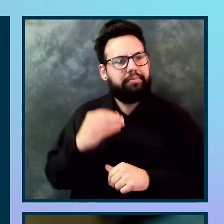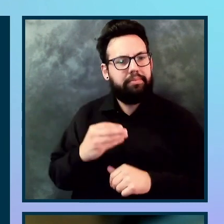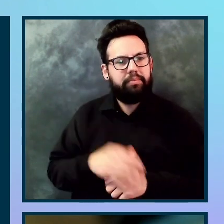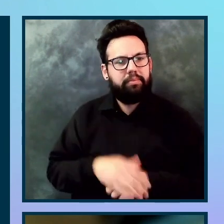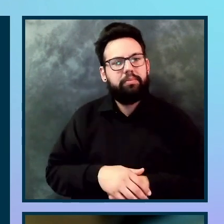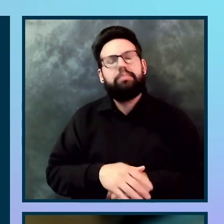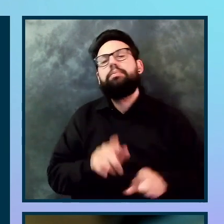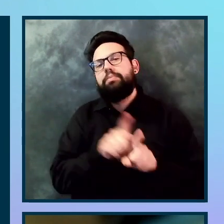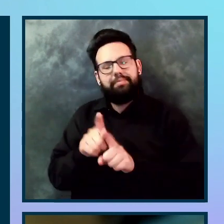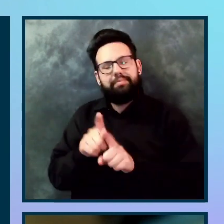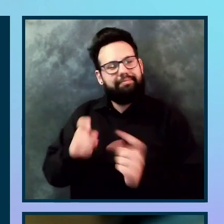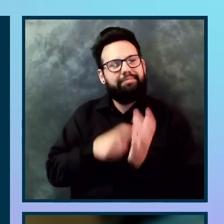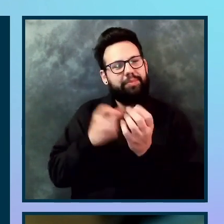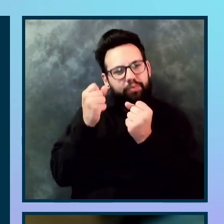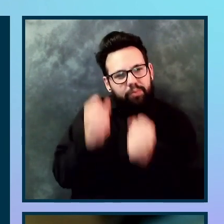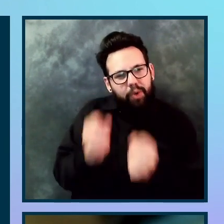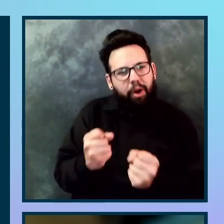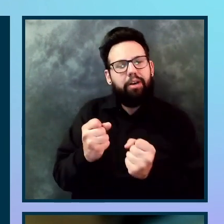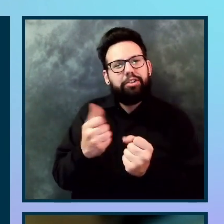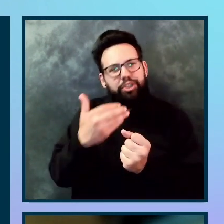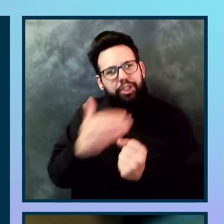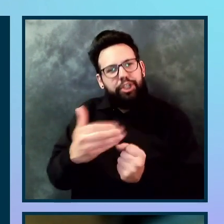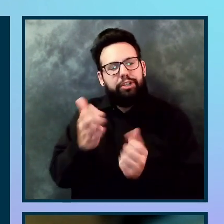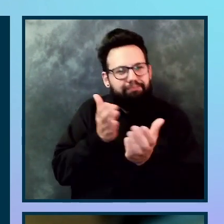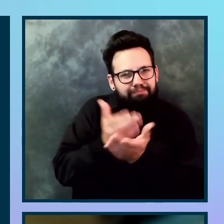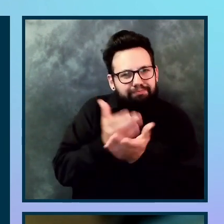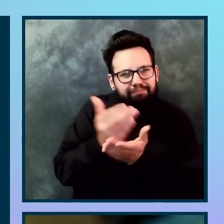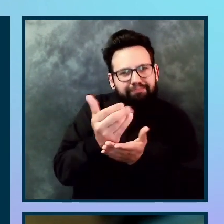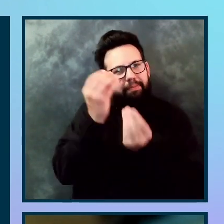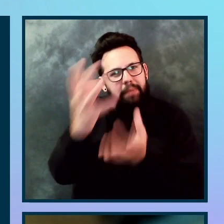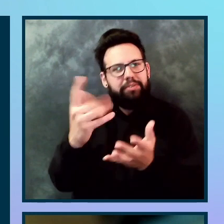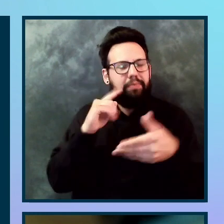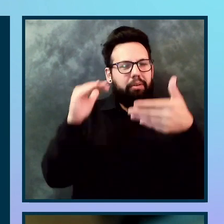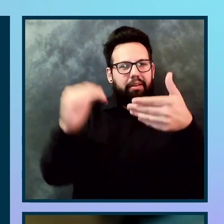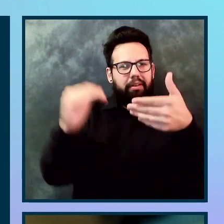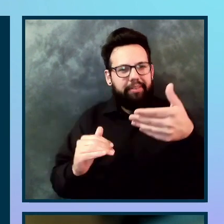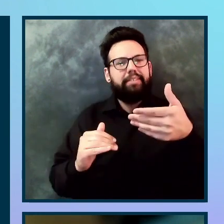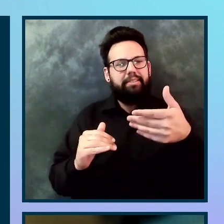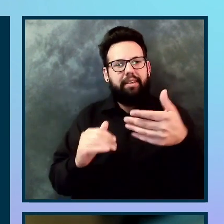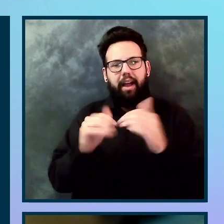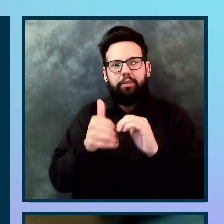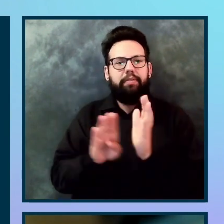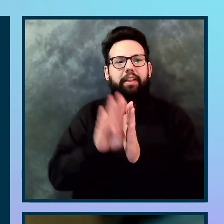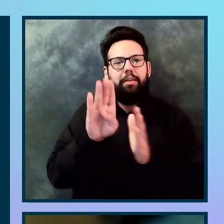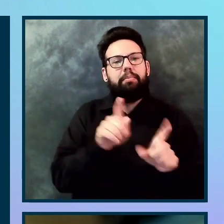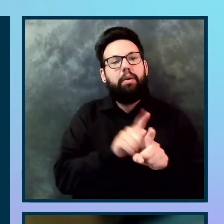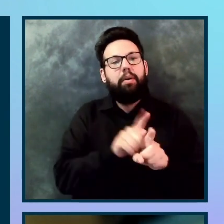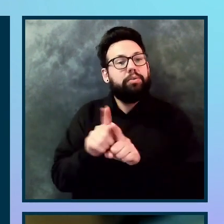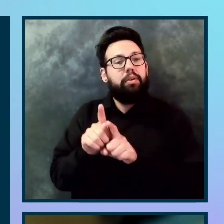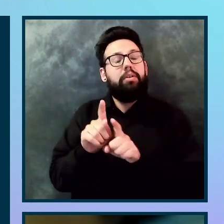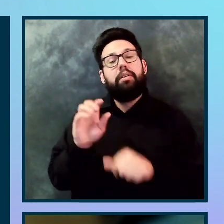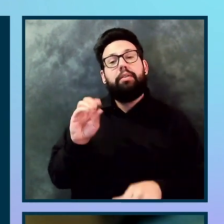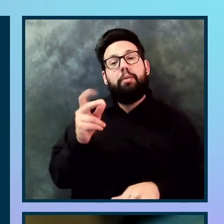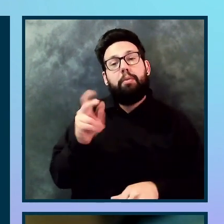testing. And hopefully, while we're making all of this, we'll have some sort of OpenXR type API, because we don't